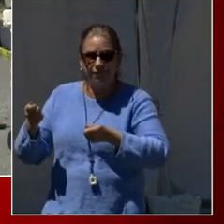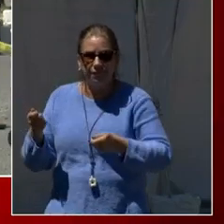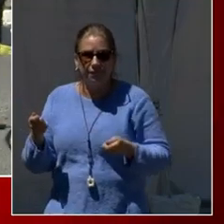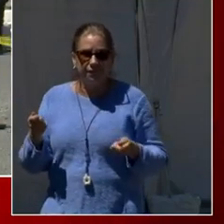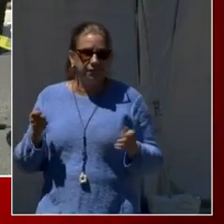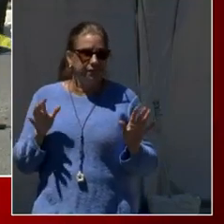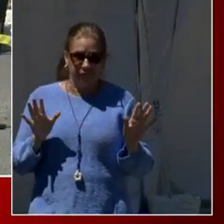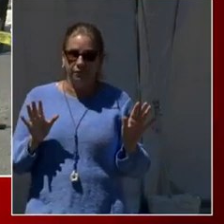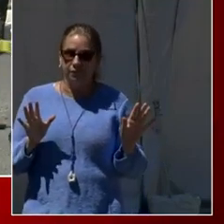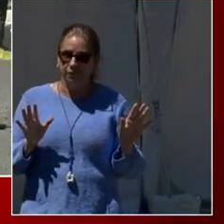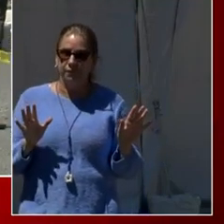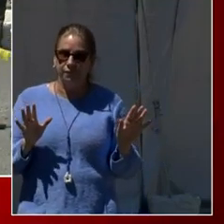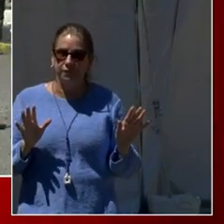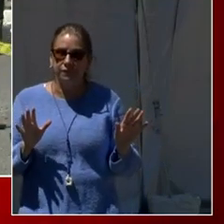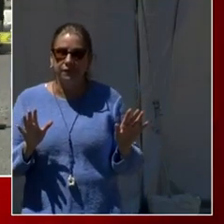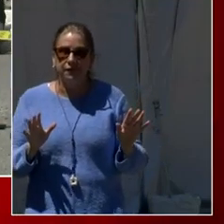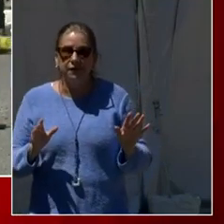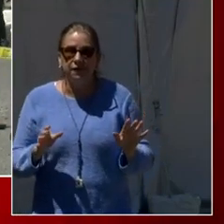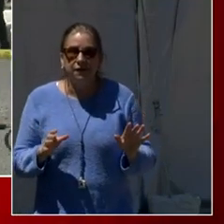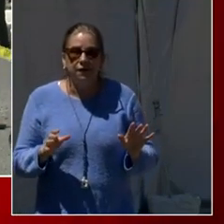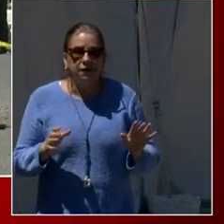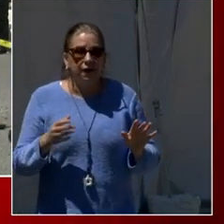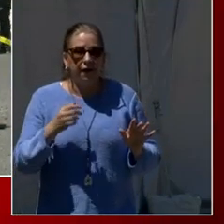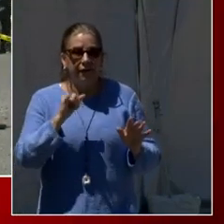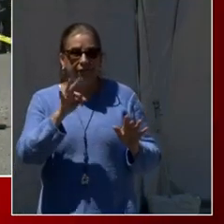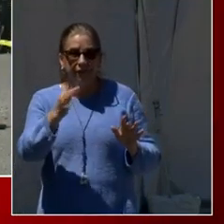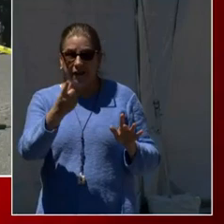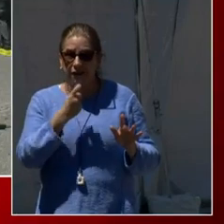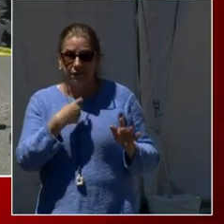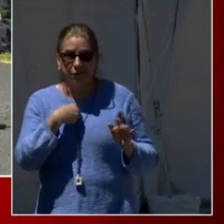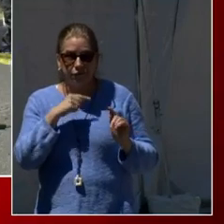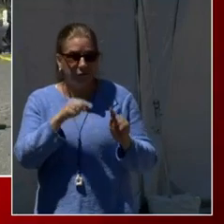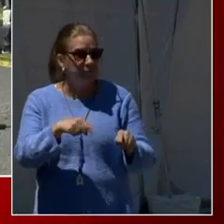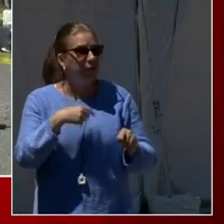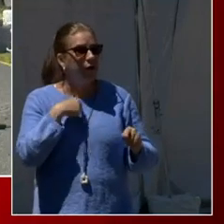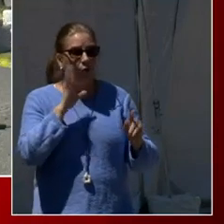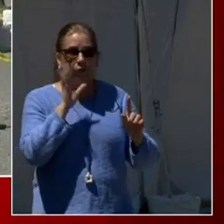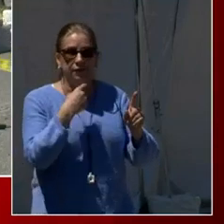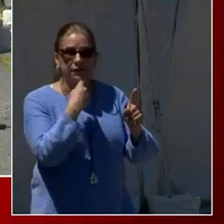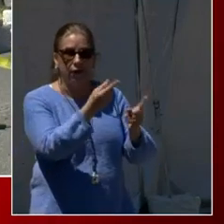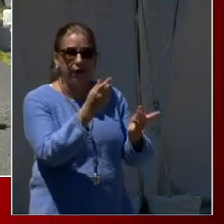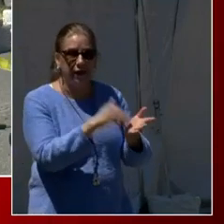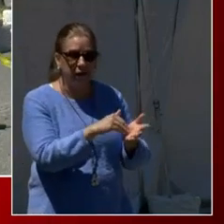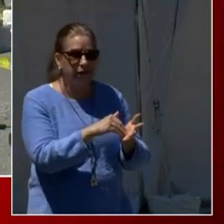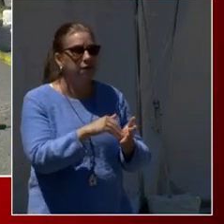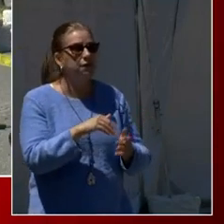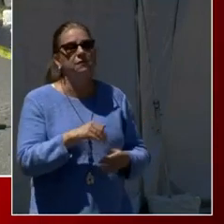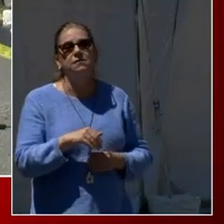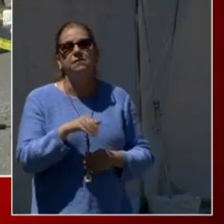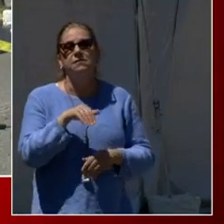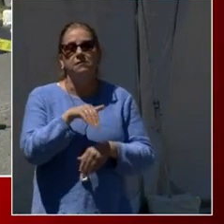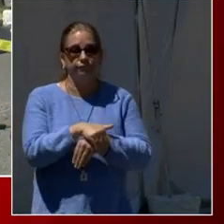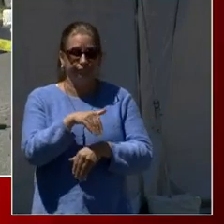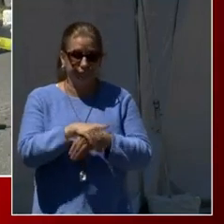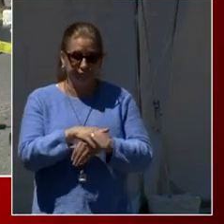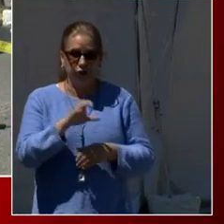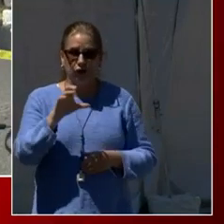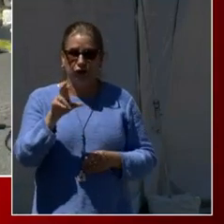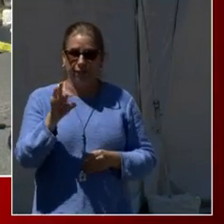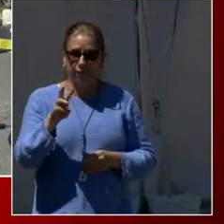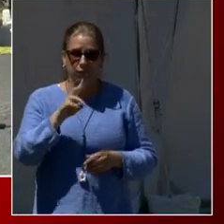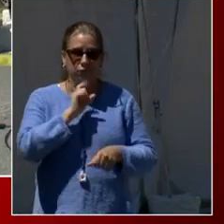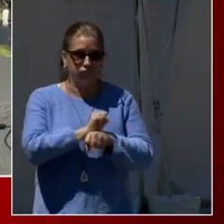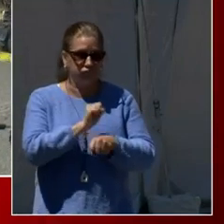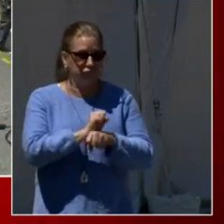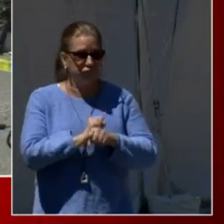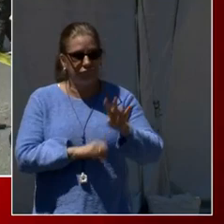time I'm asked to come to the microphone. There will be a curfew tonight beginning at 7 p.m. If you are not